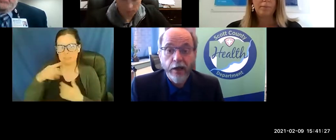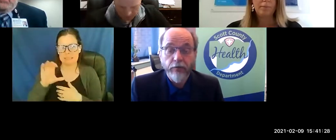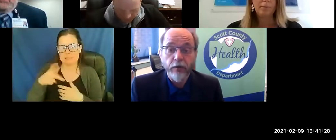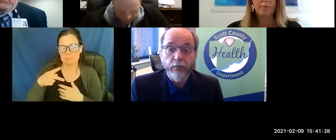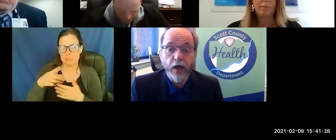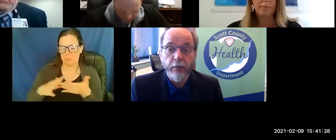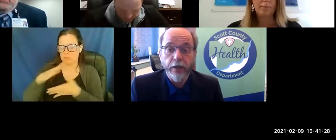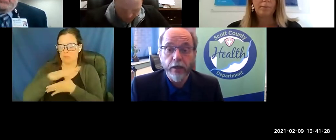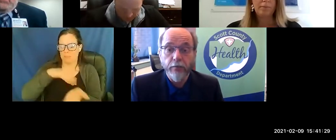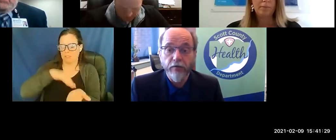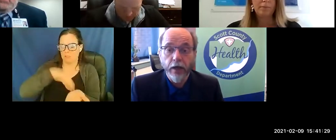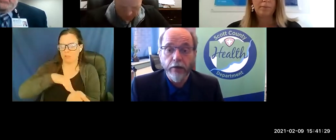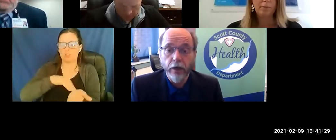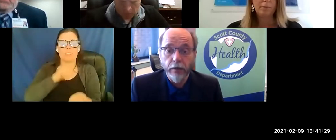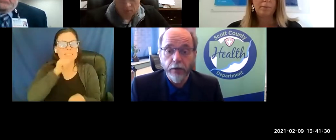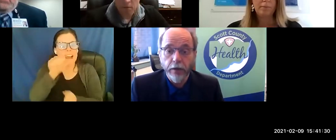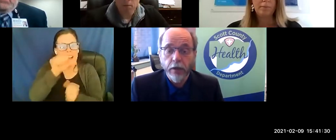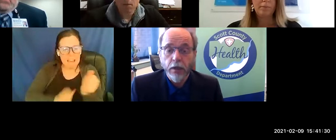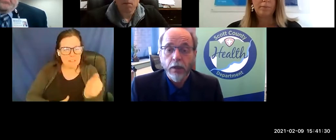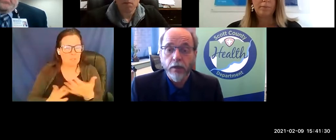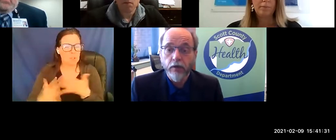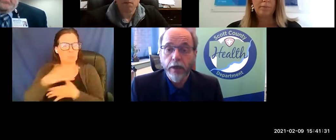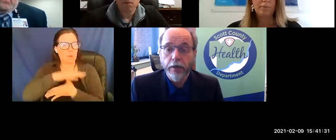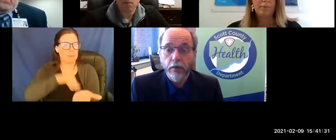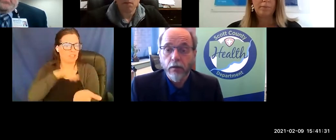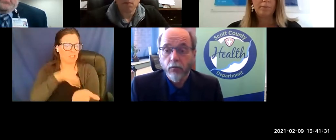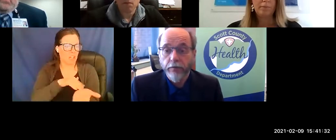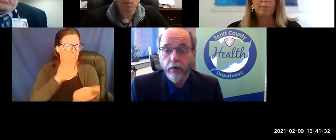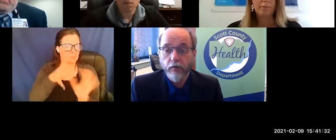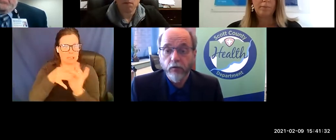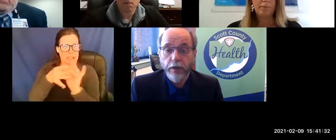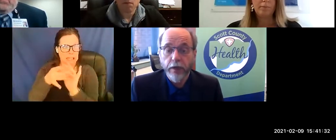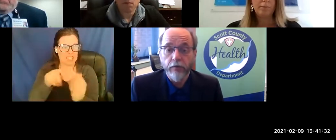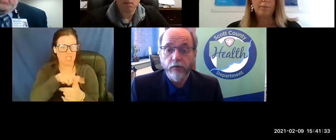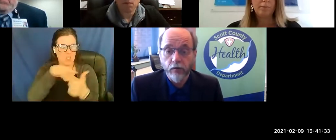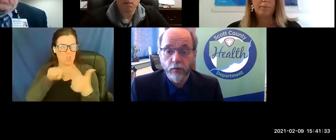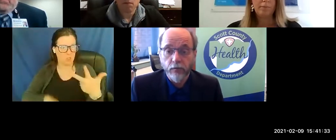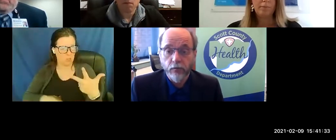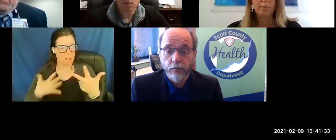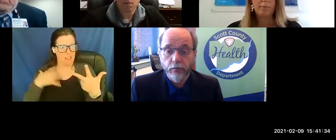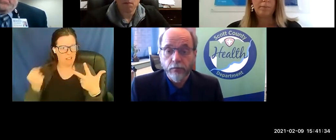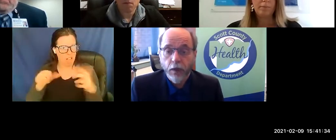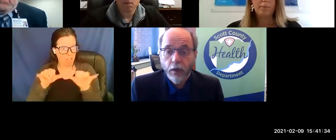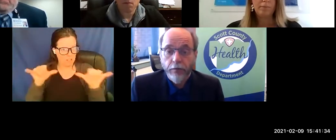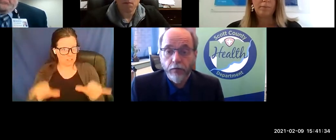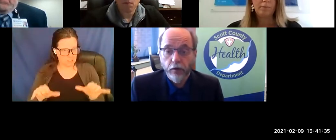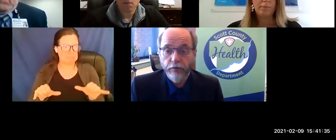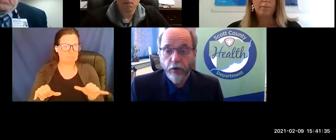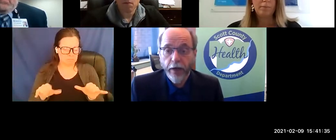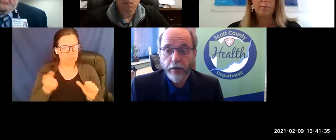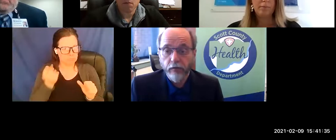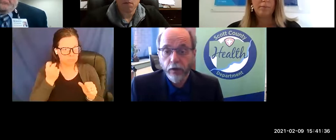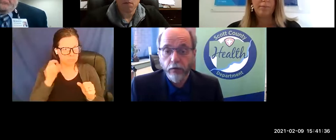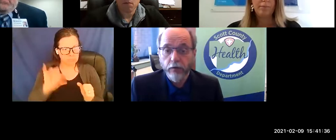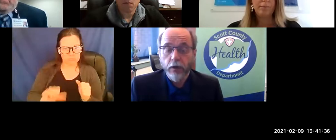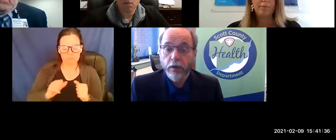not every primary care provider in our community is connected with these 3 health systems. The Center for